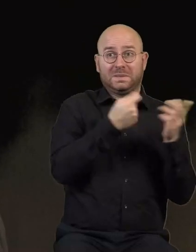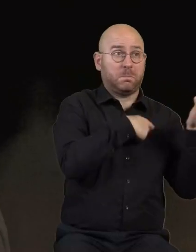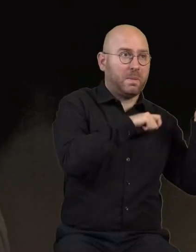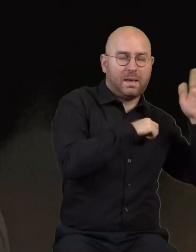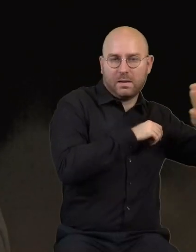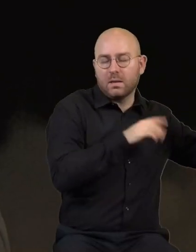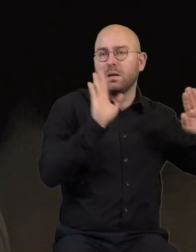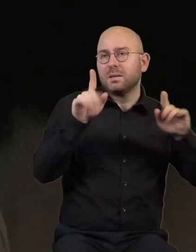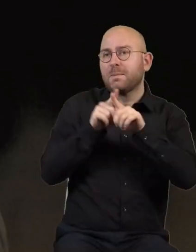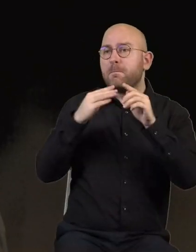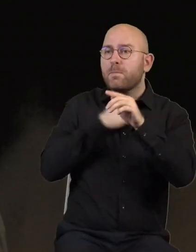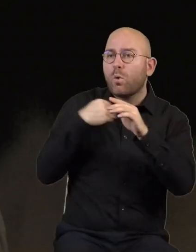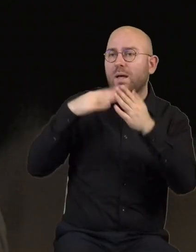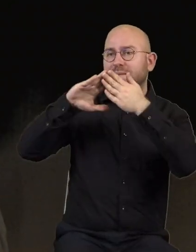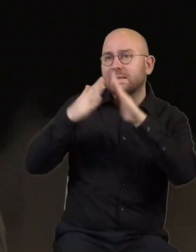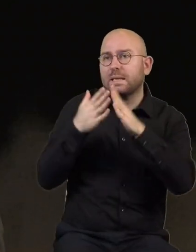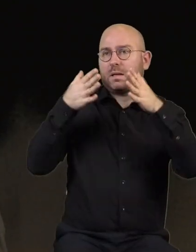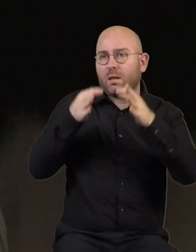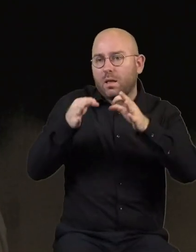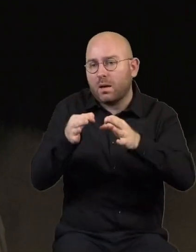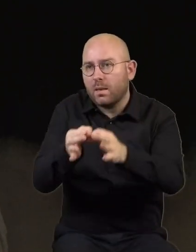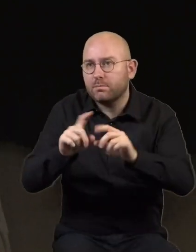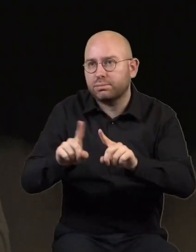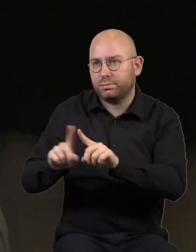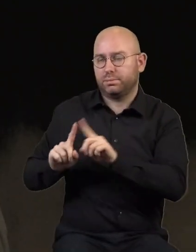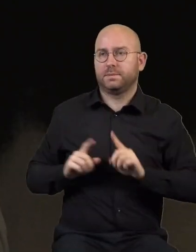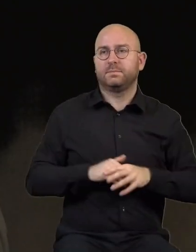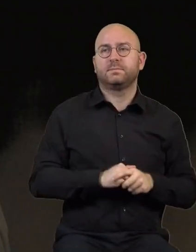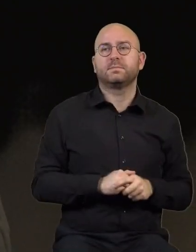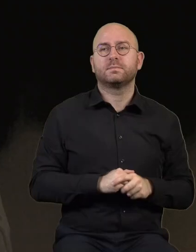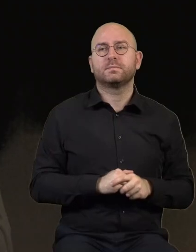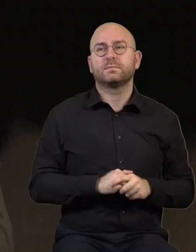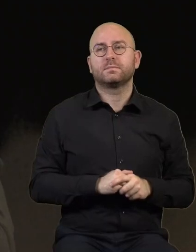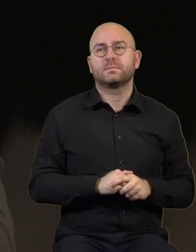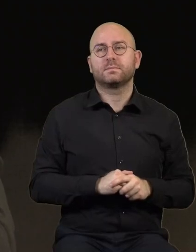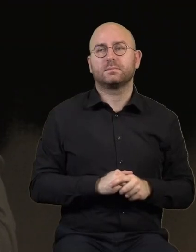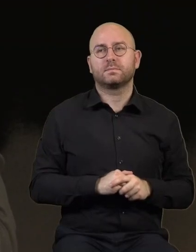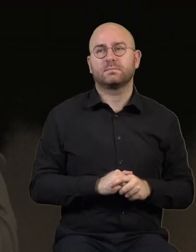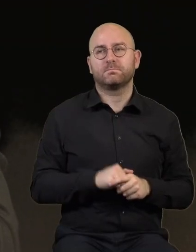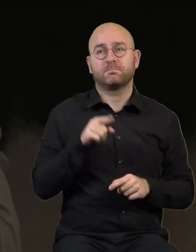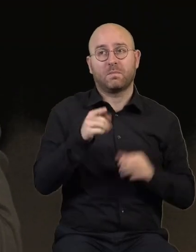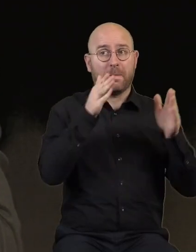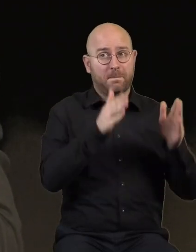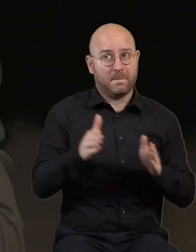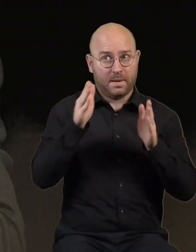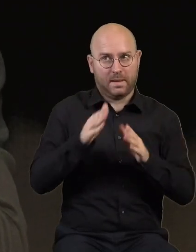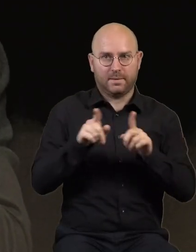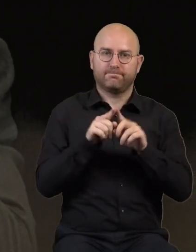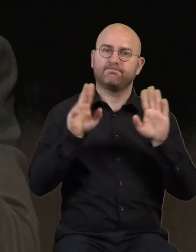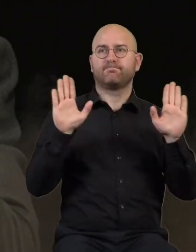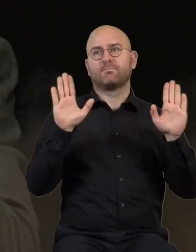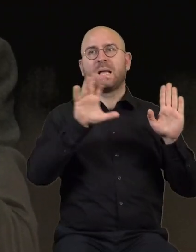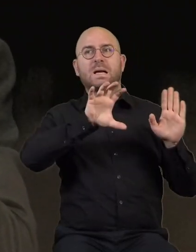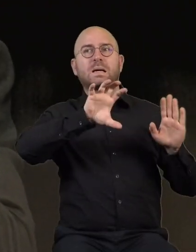into the national planning. I mean, the aspect of integrated planning is something